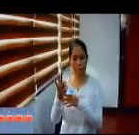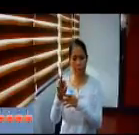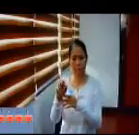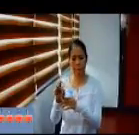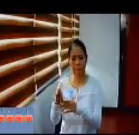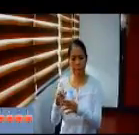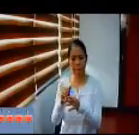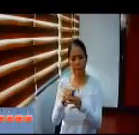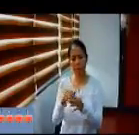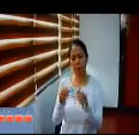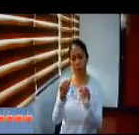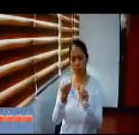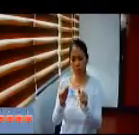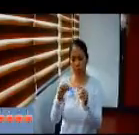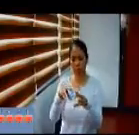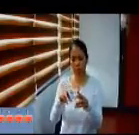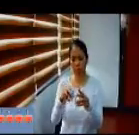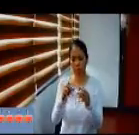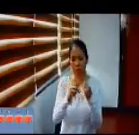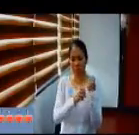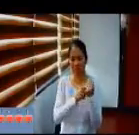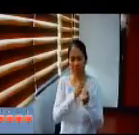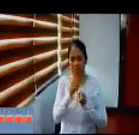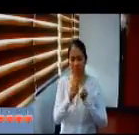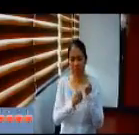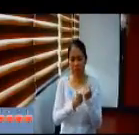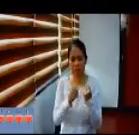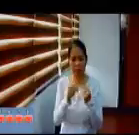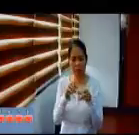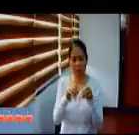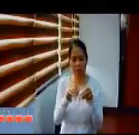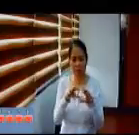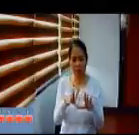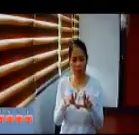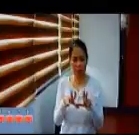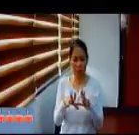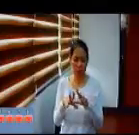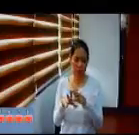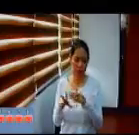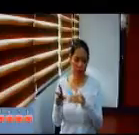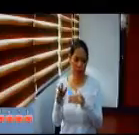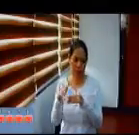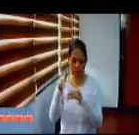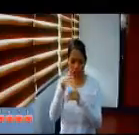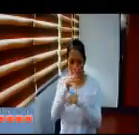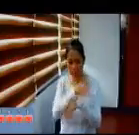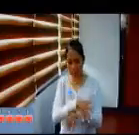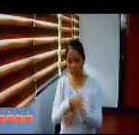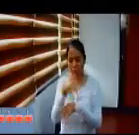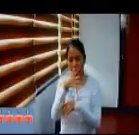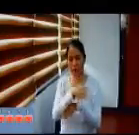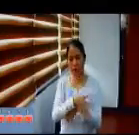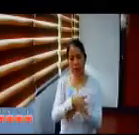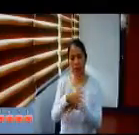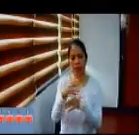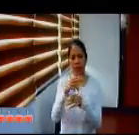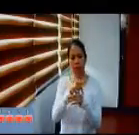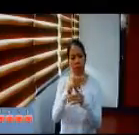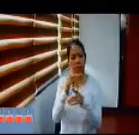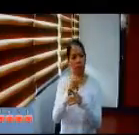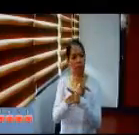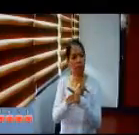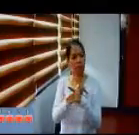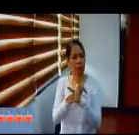most definitely in the other precious but often ignored natural resource for agriculture. And these are our